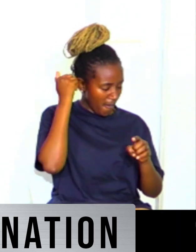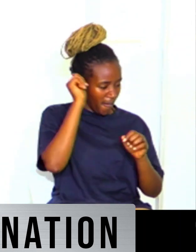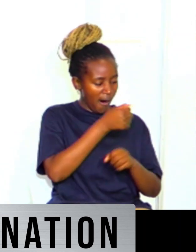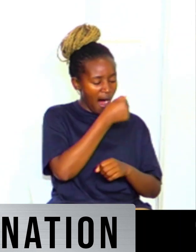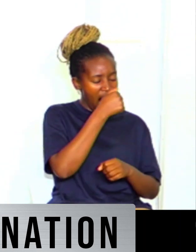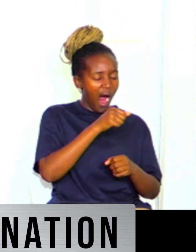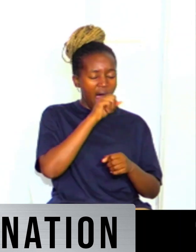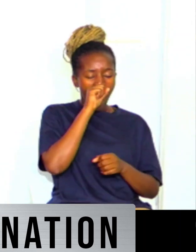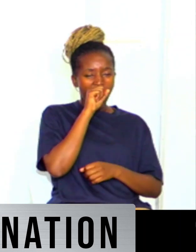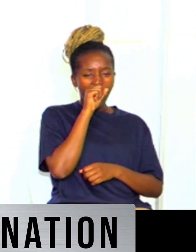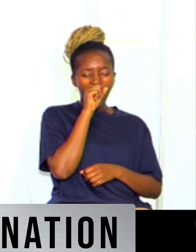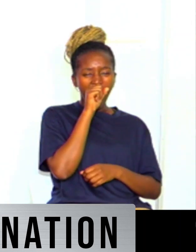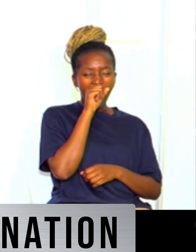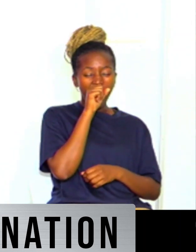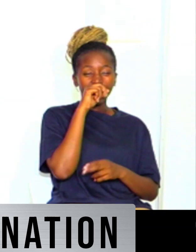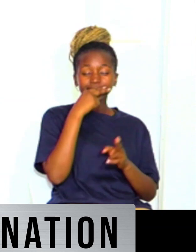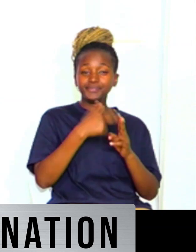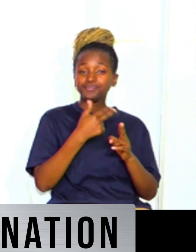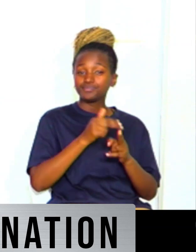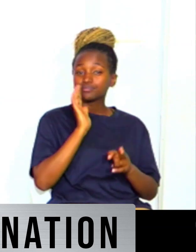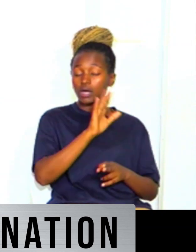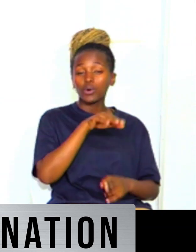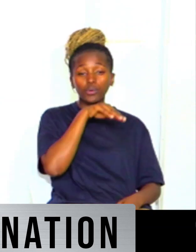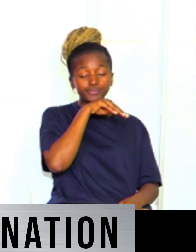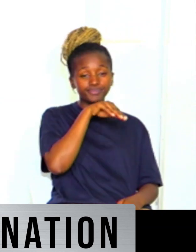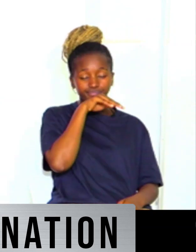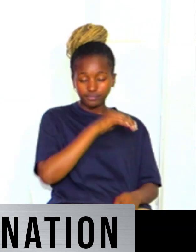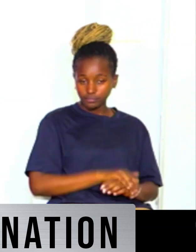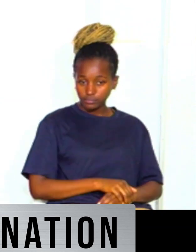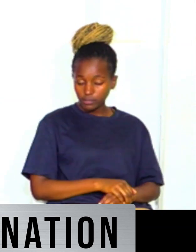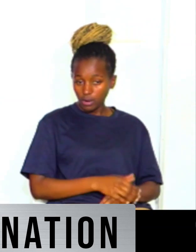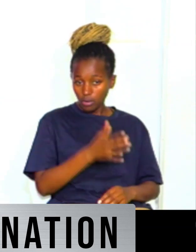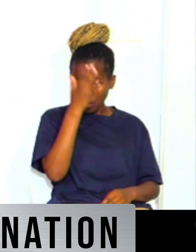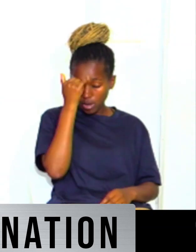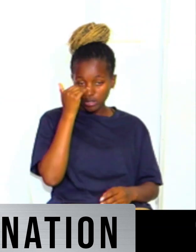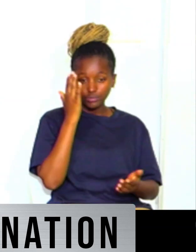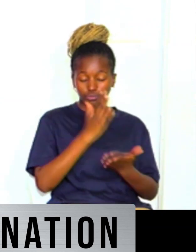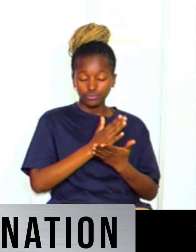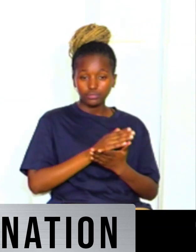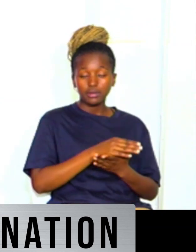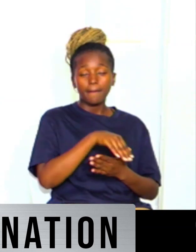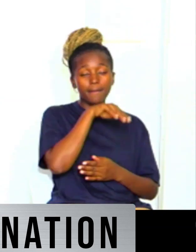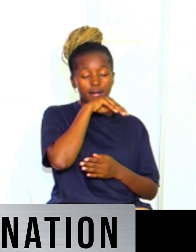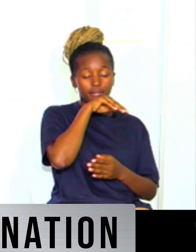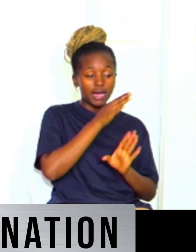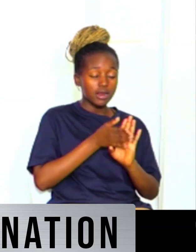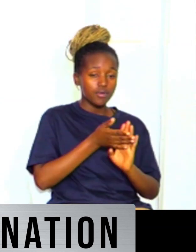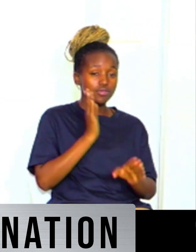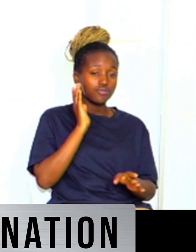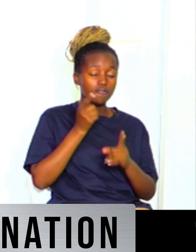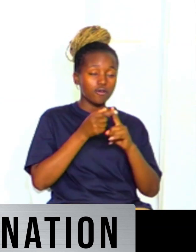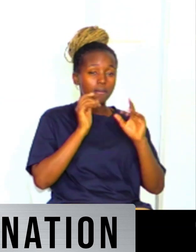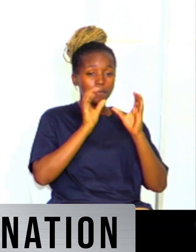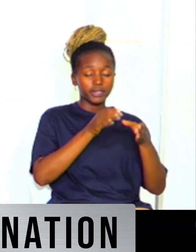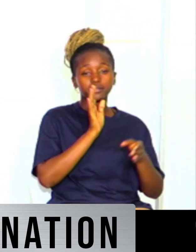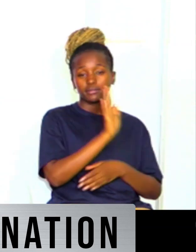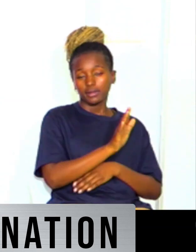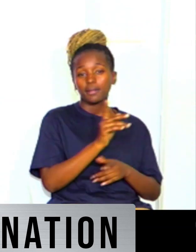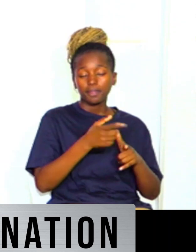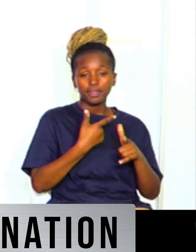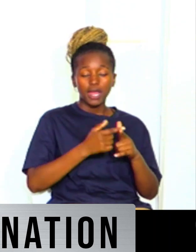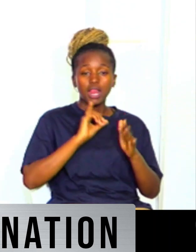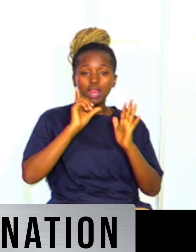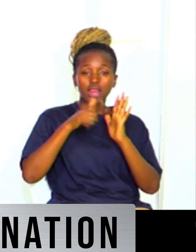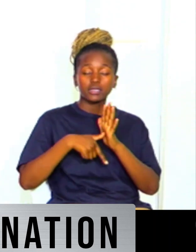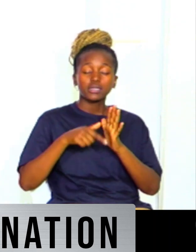Raila Amolo Odinga. Yes, he resigned. Ali-resign kwa party yake. Remember that alikuwa kwa party, ndiye akakuja akavai